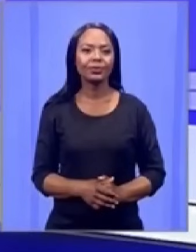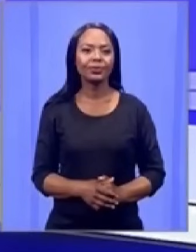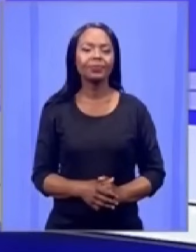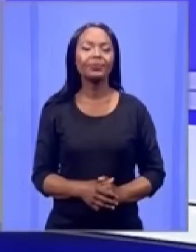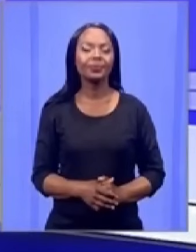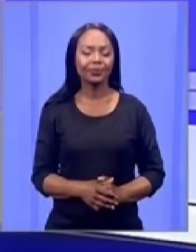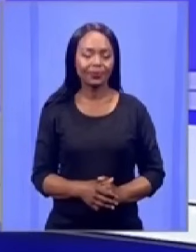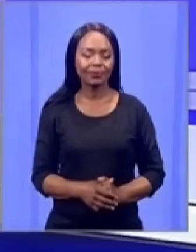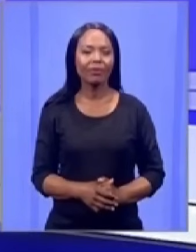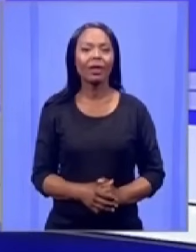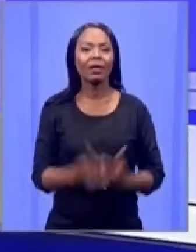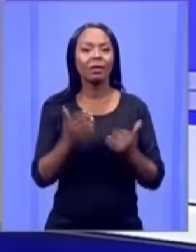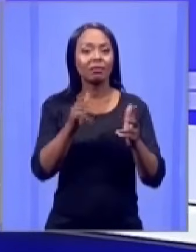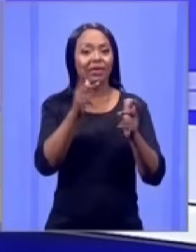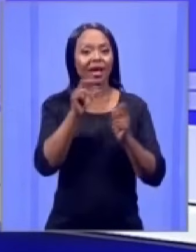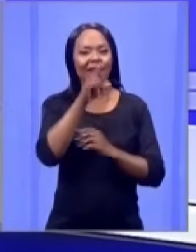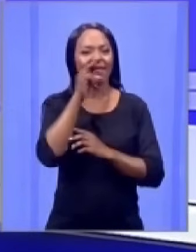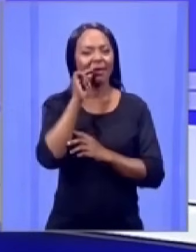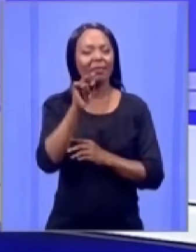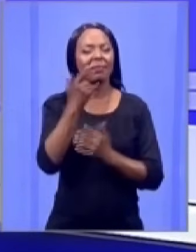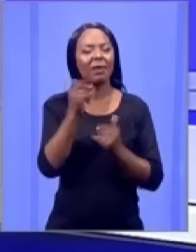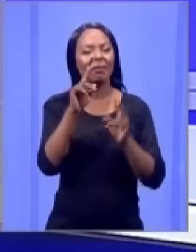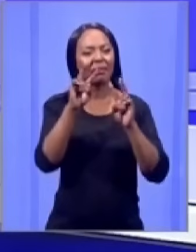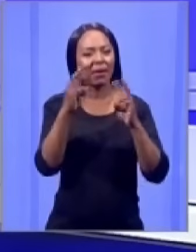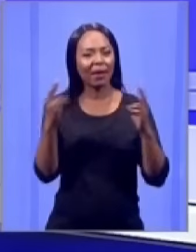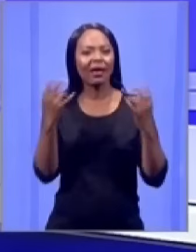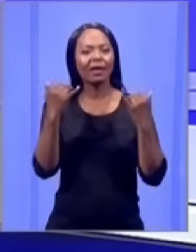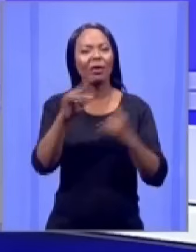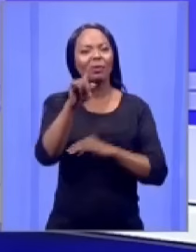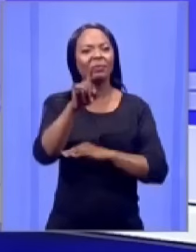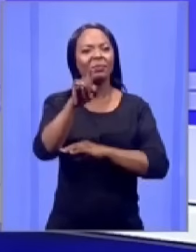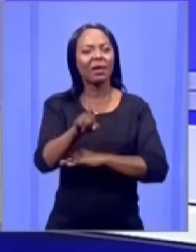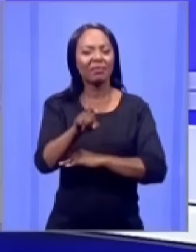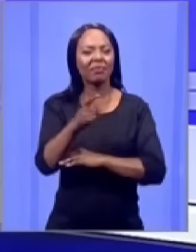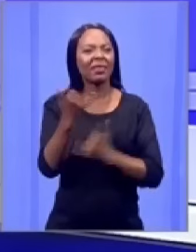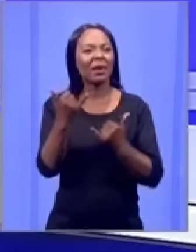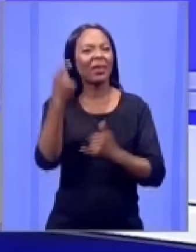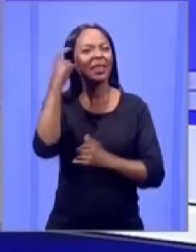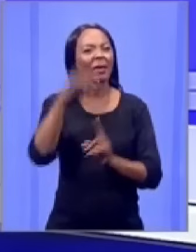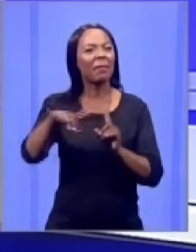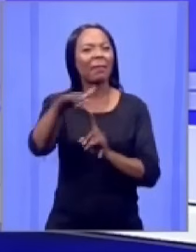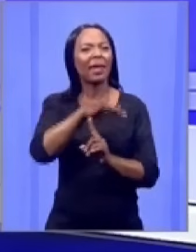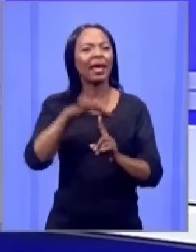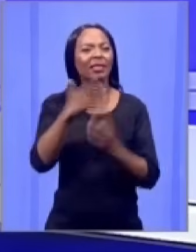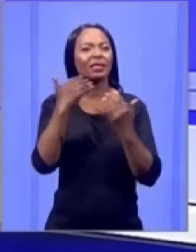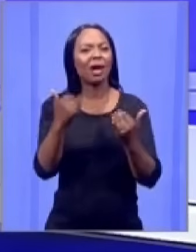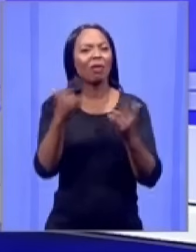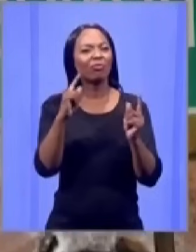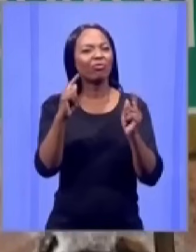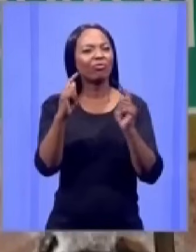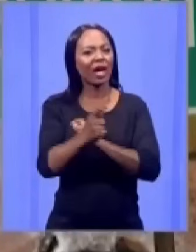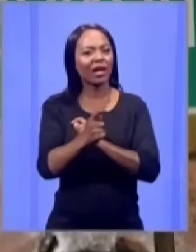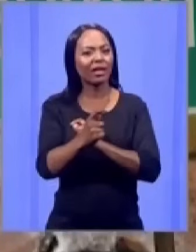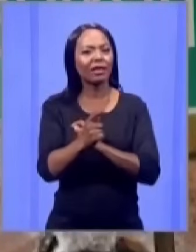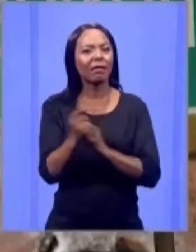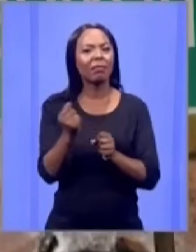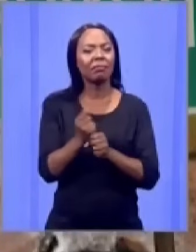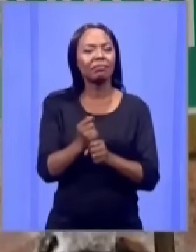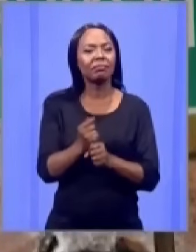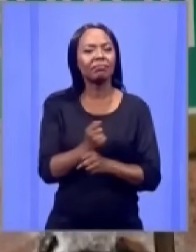Jalo ka se utlwile mo hipejana re kopile maikutlo a re o re fe ona wena ke sefeng sebaka se ona nang hore lebitso la sona le lokela hore le fetolwe